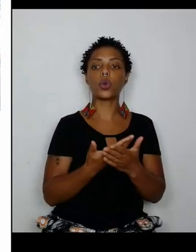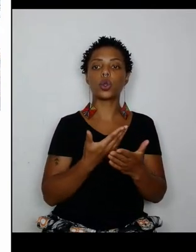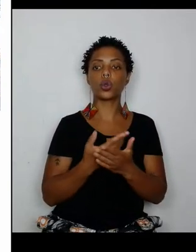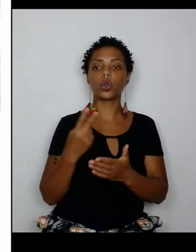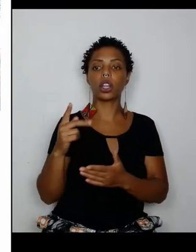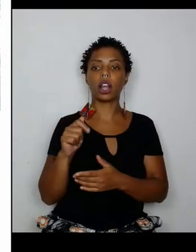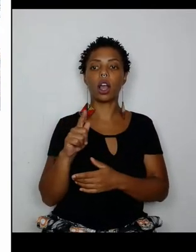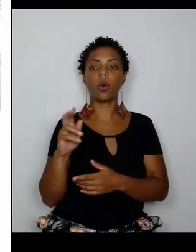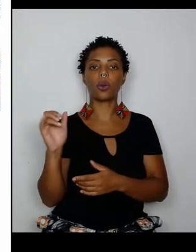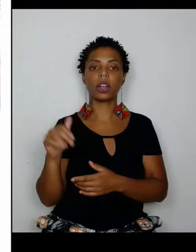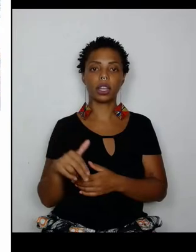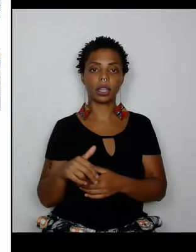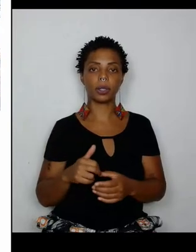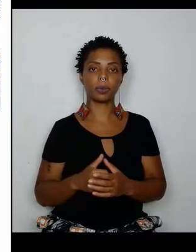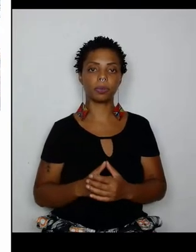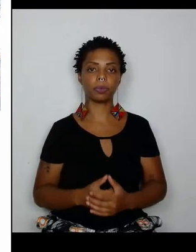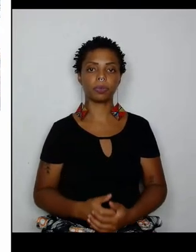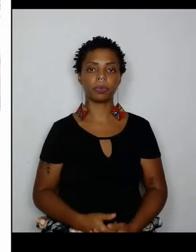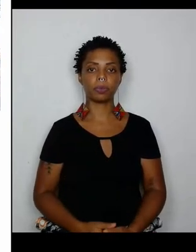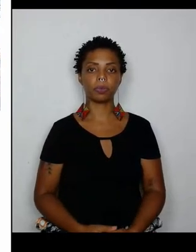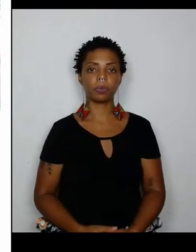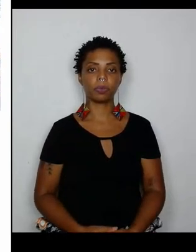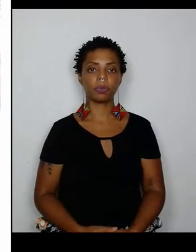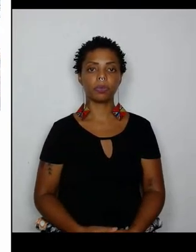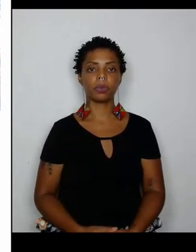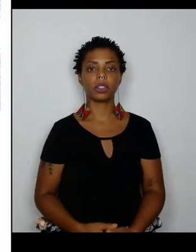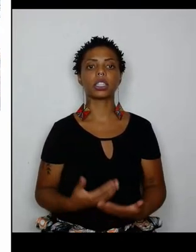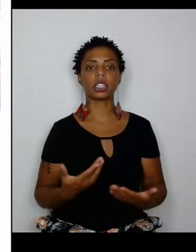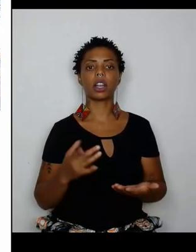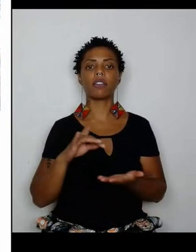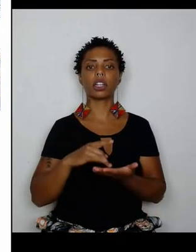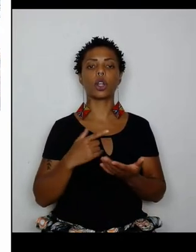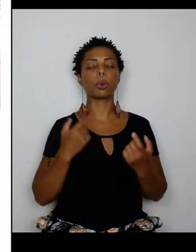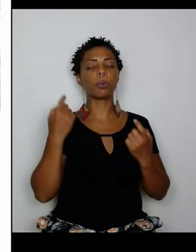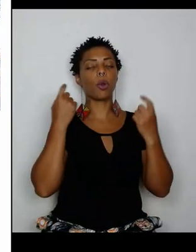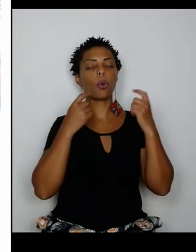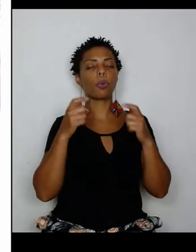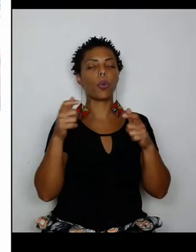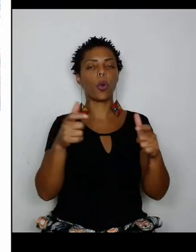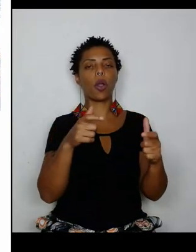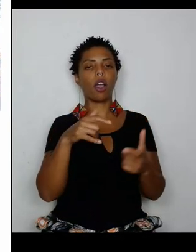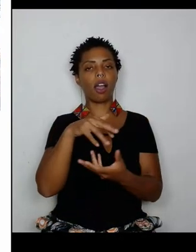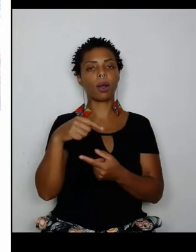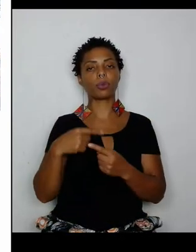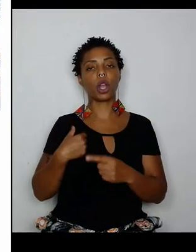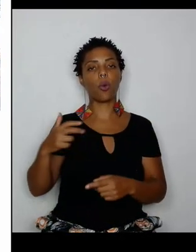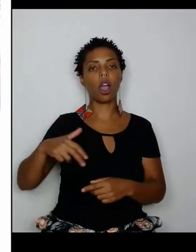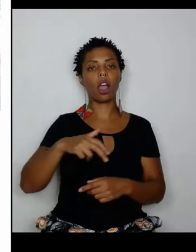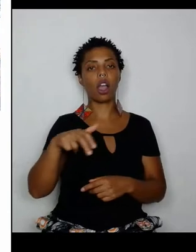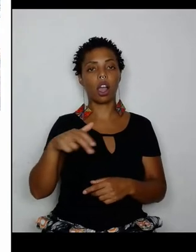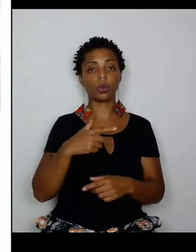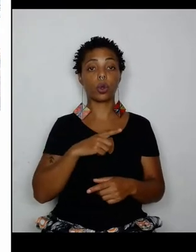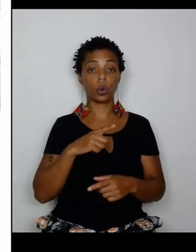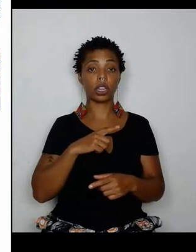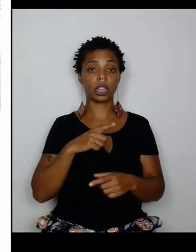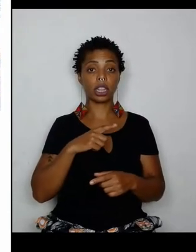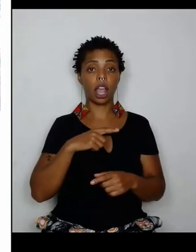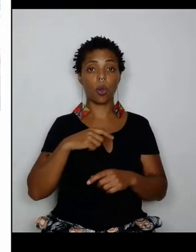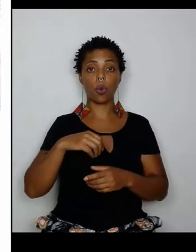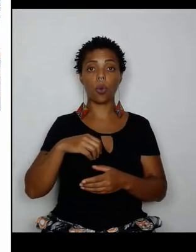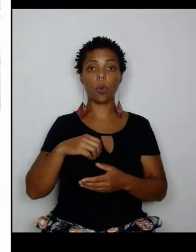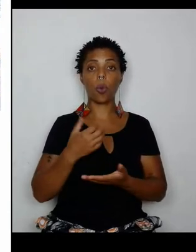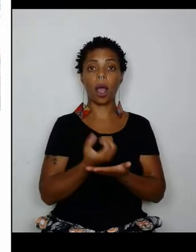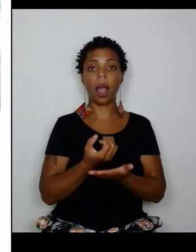with geolocation i have an app on my phone that tells me exactly where i am at all times and specifically where i am in